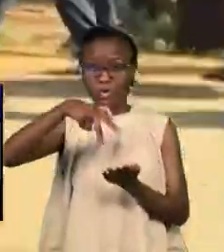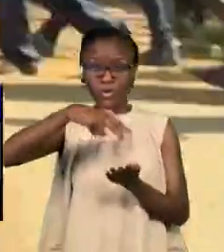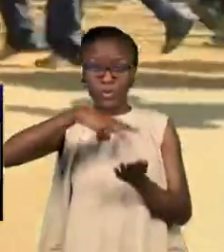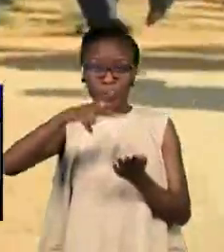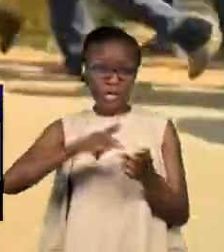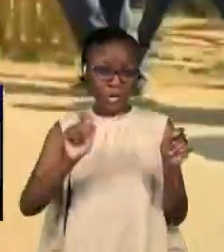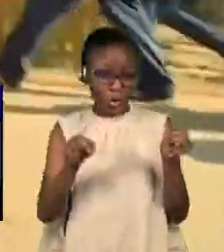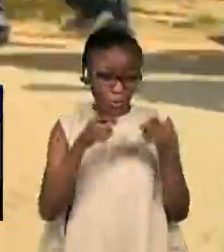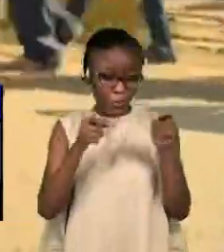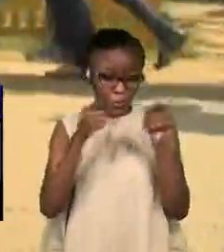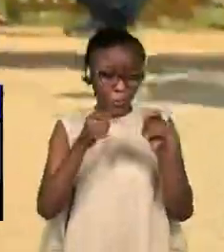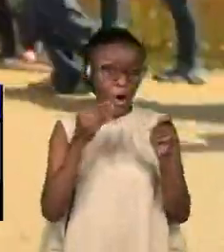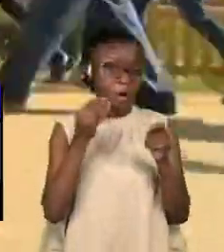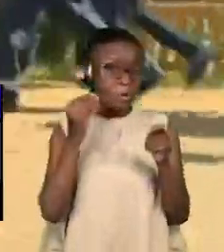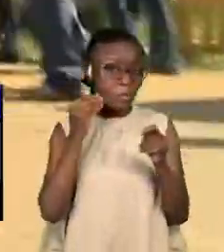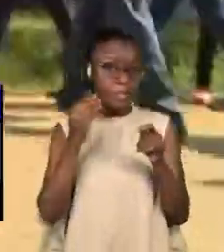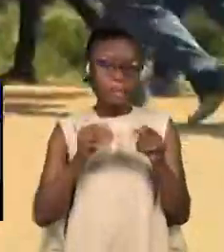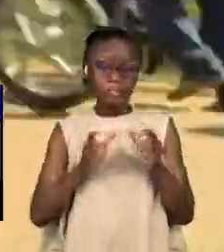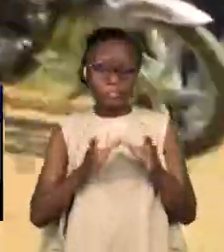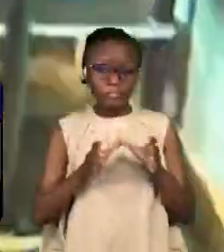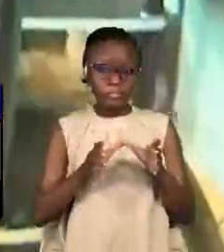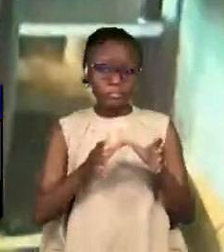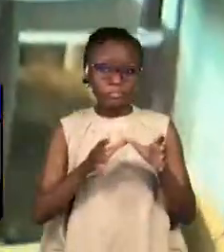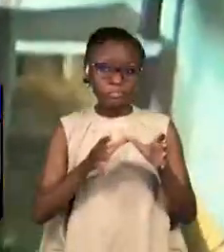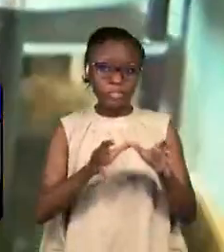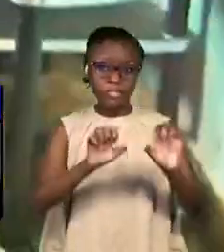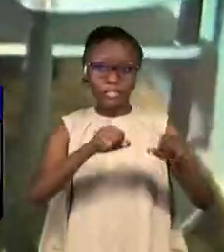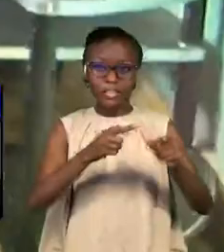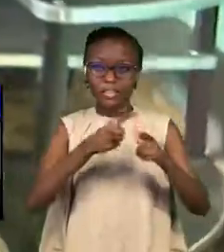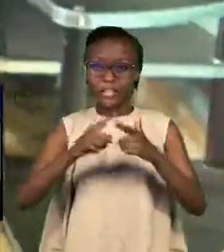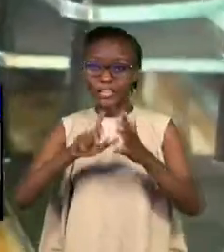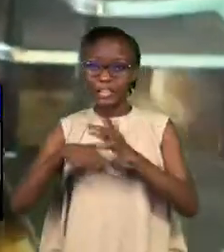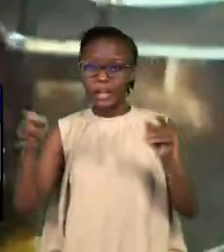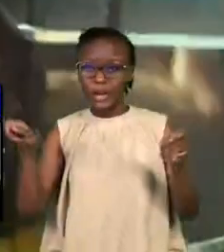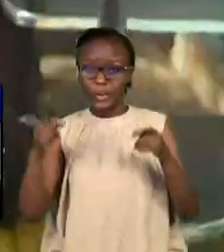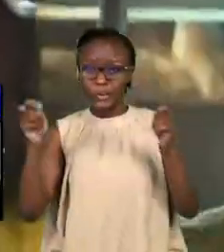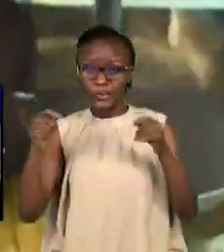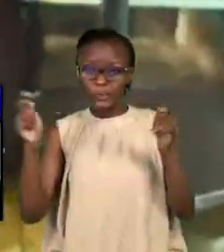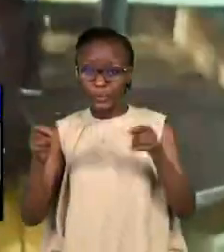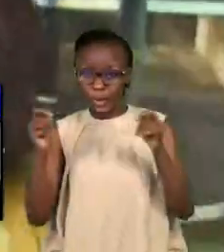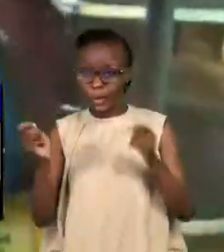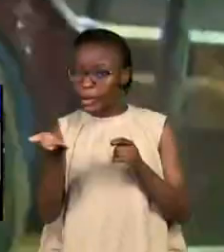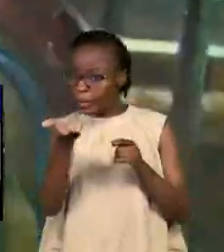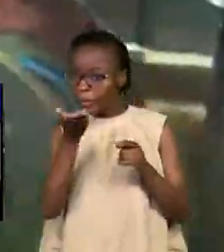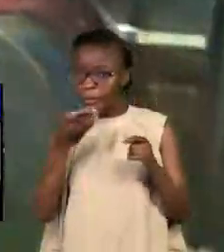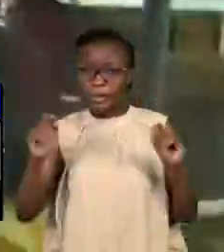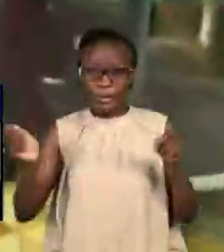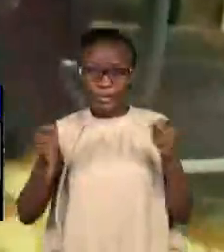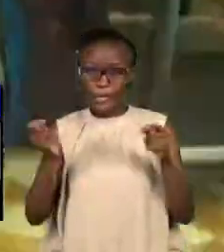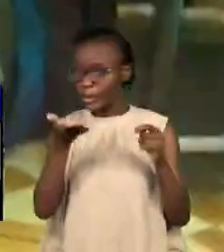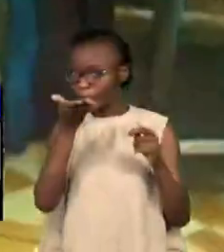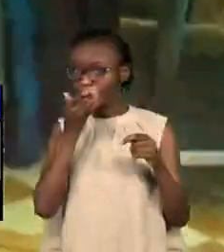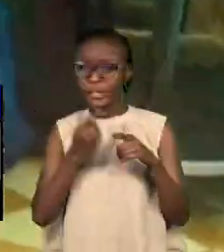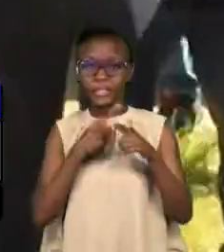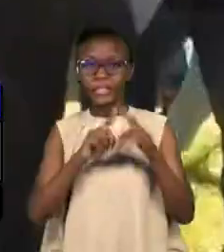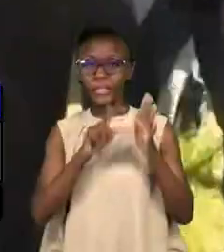doctor's residence, pushing the stolen motorbike, where the witch doctor allegedly performed some rituals, after which they were taken to the